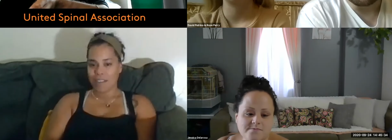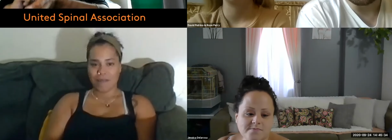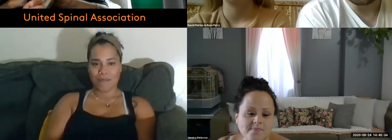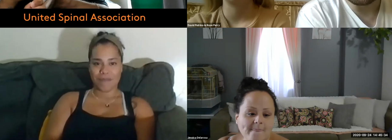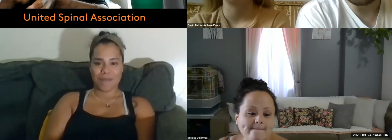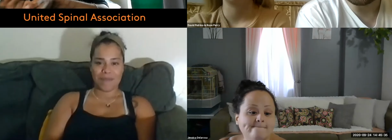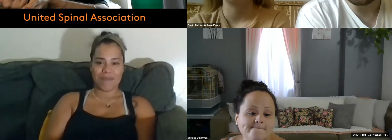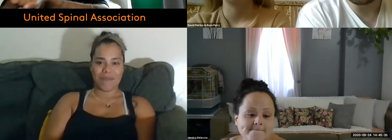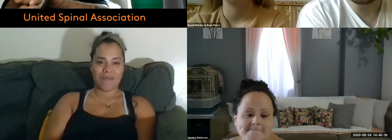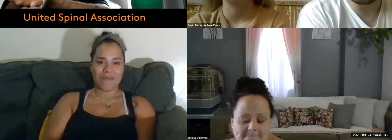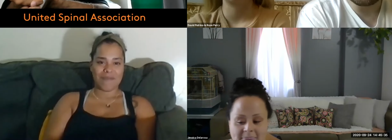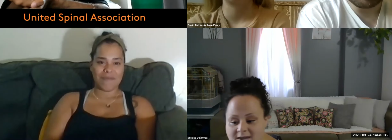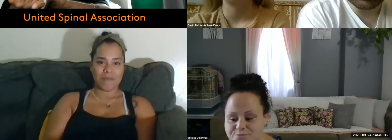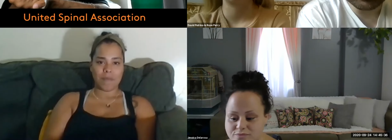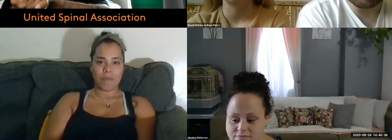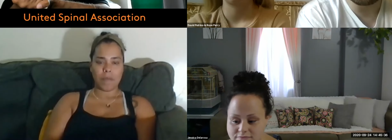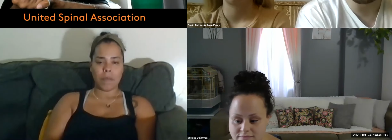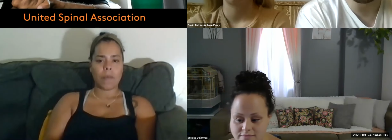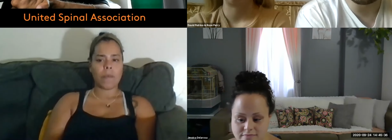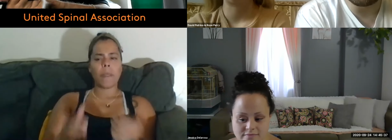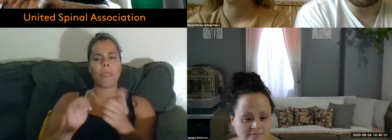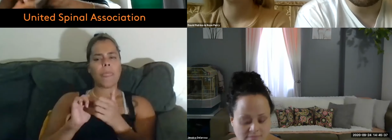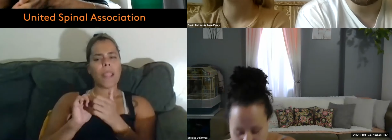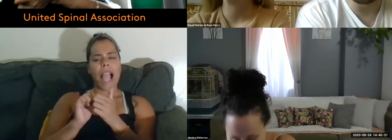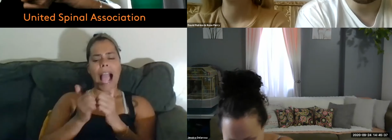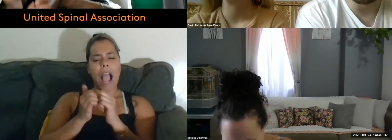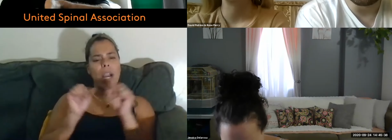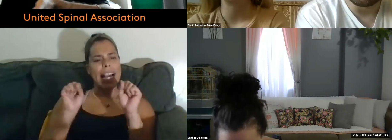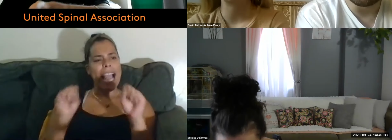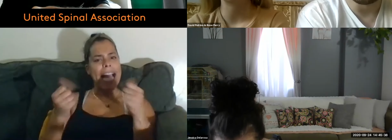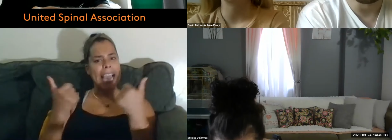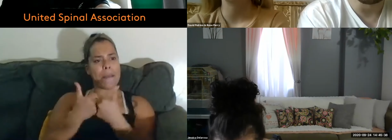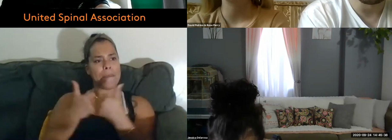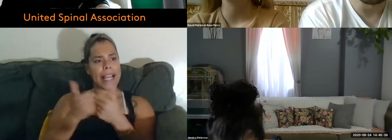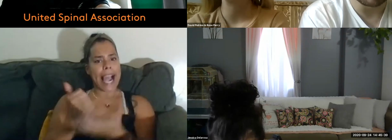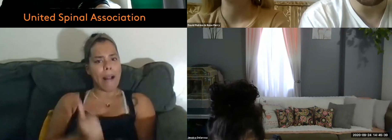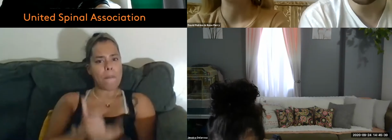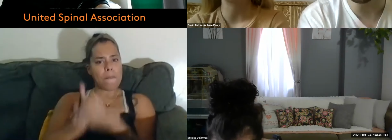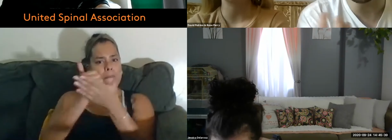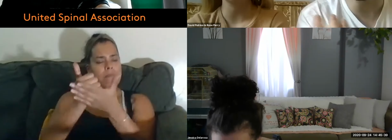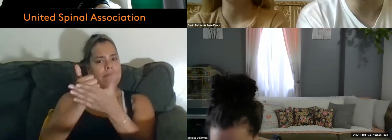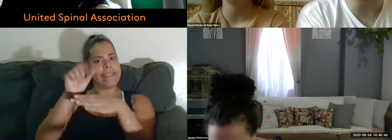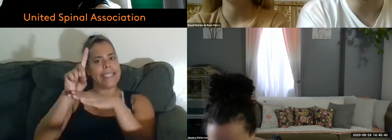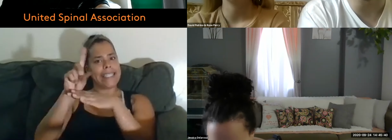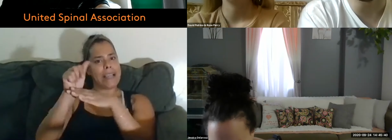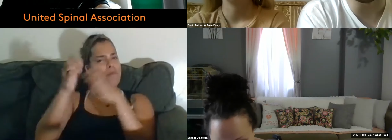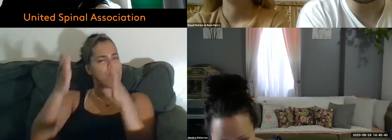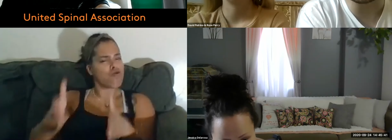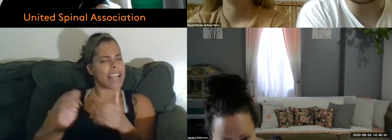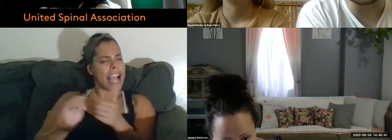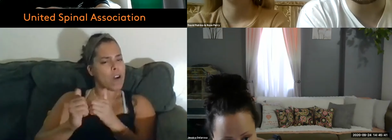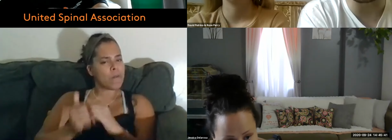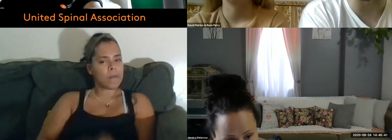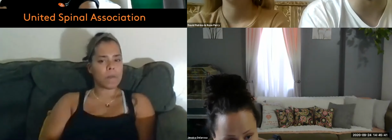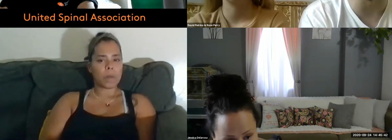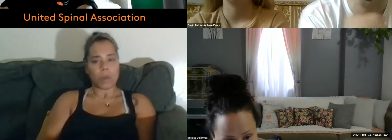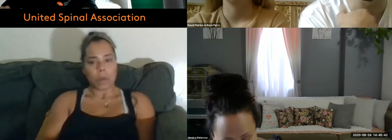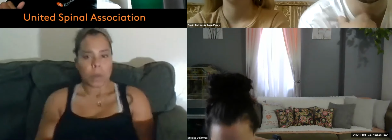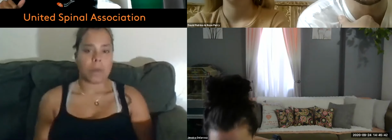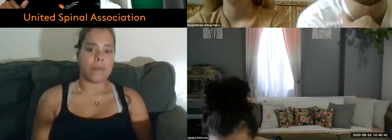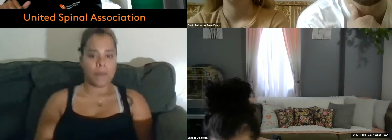How can gaming help a person with a disability in general? Well, I mean, it's